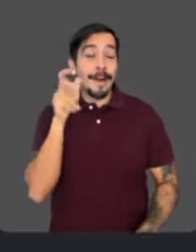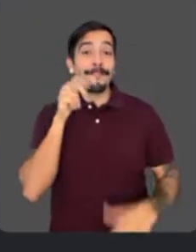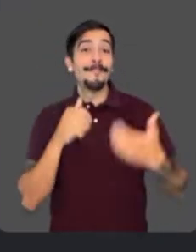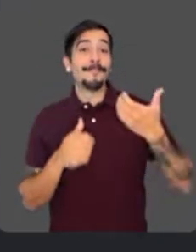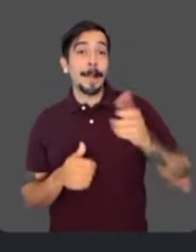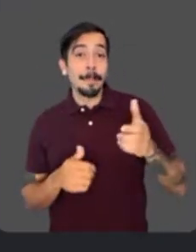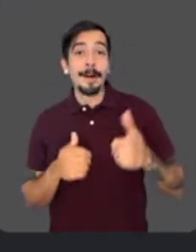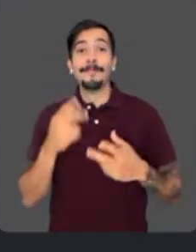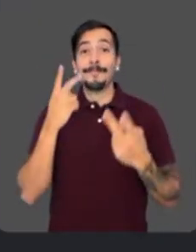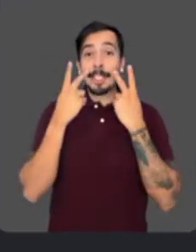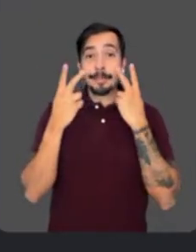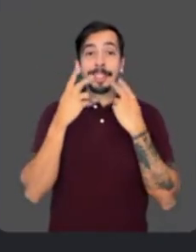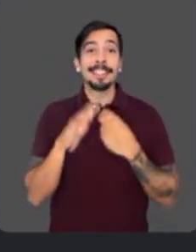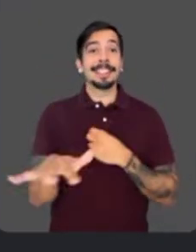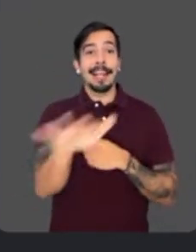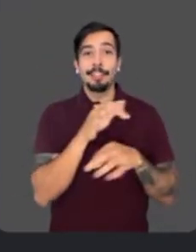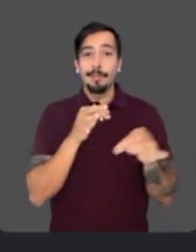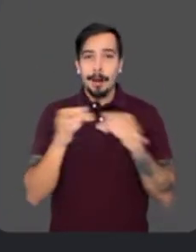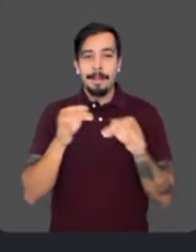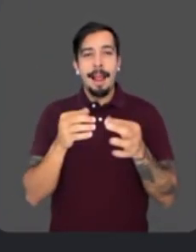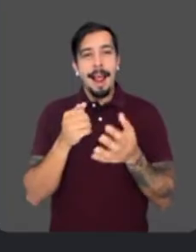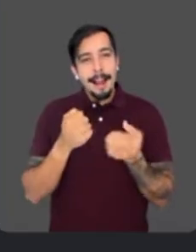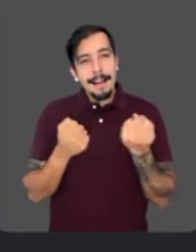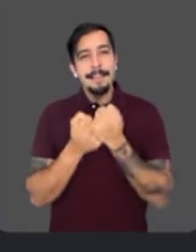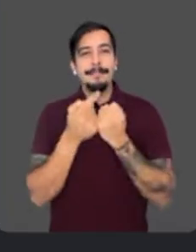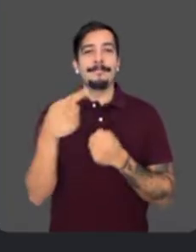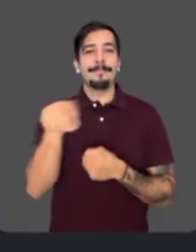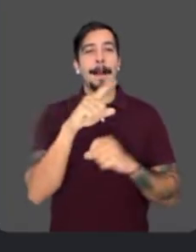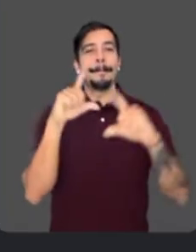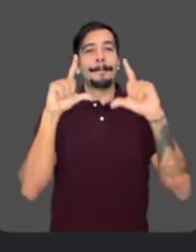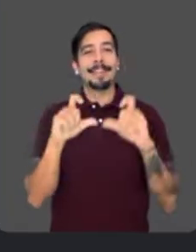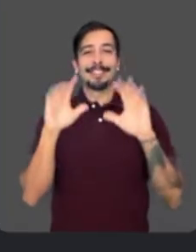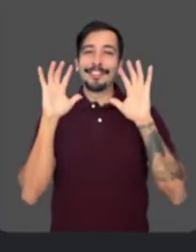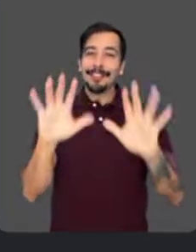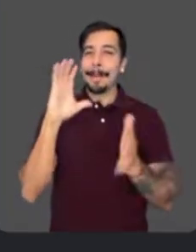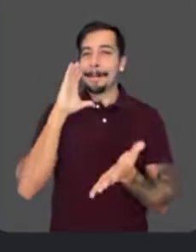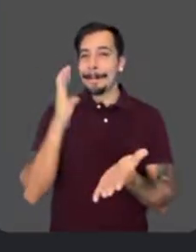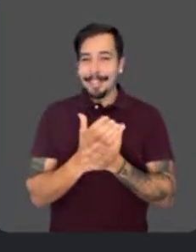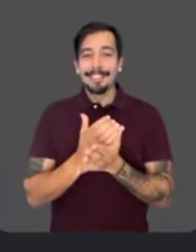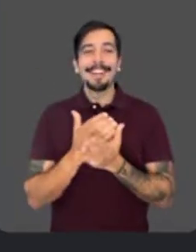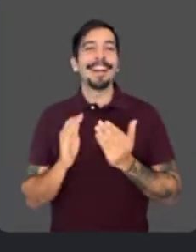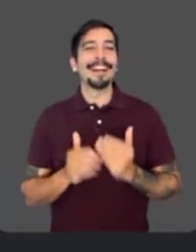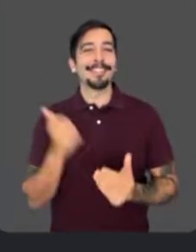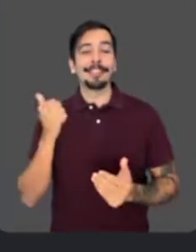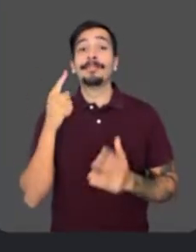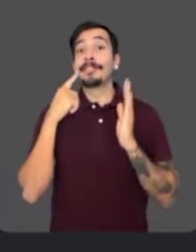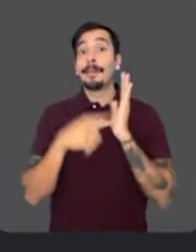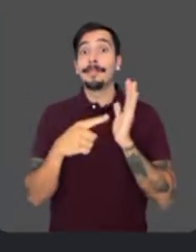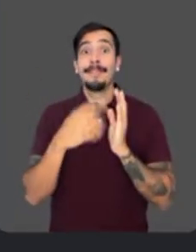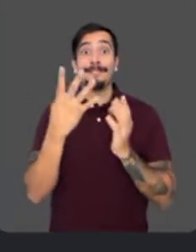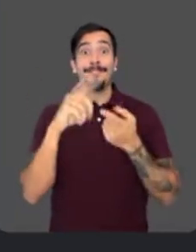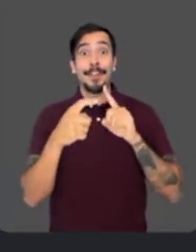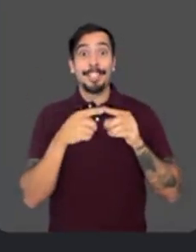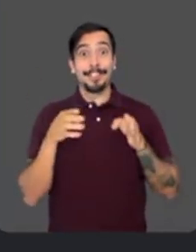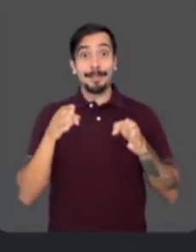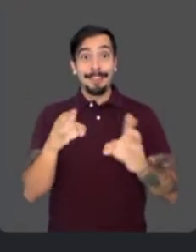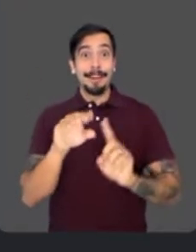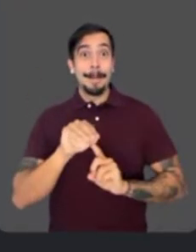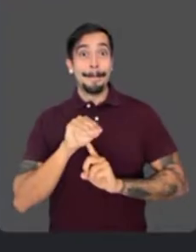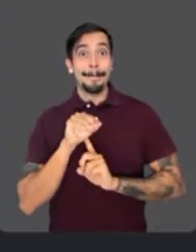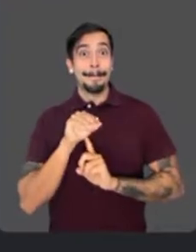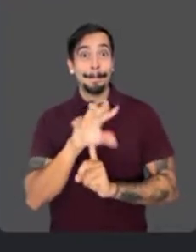hints, vibrations, visuals, and scene descriptions help users snap great pictures with ease. For example, if you're taking